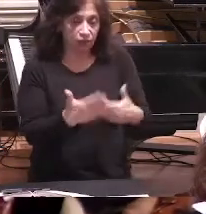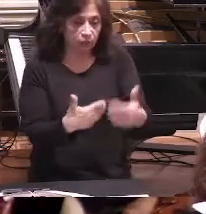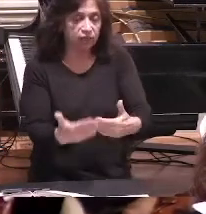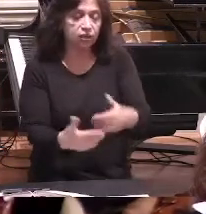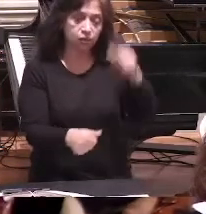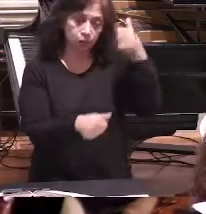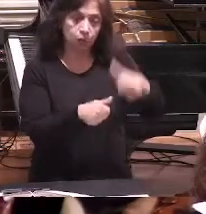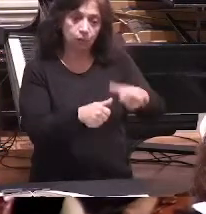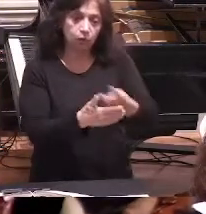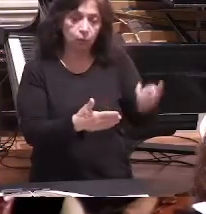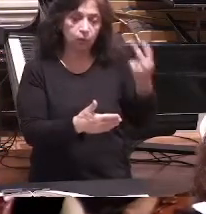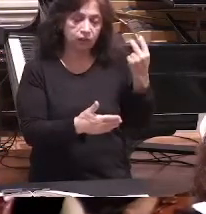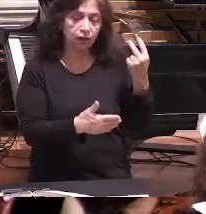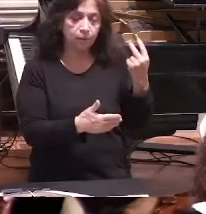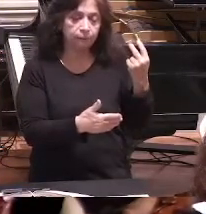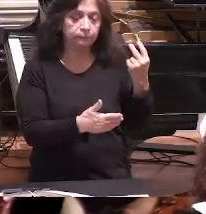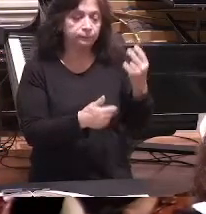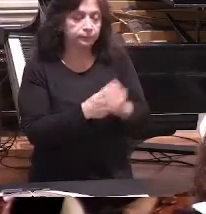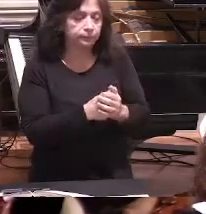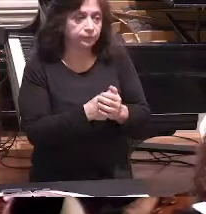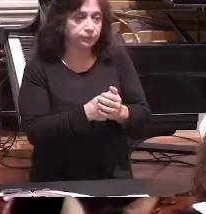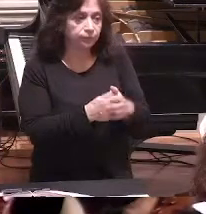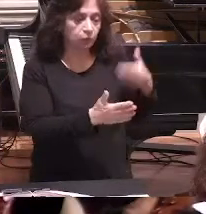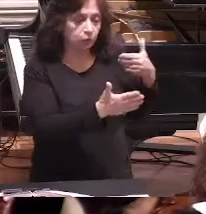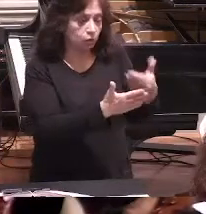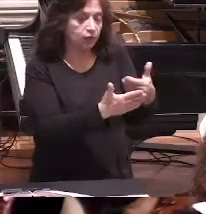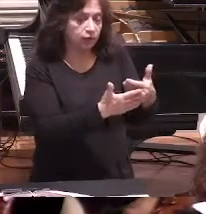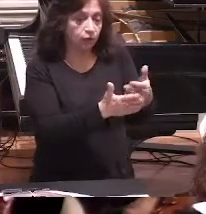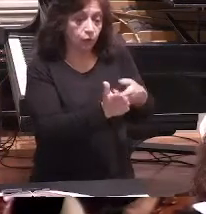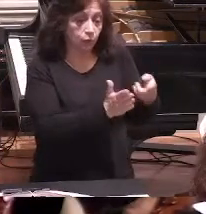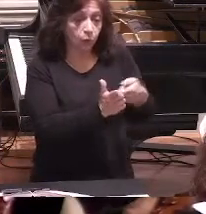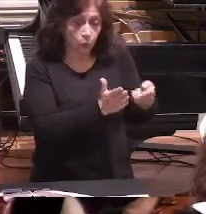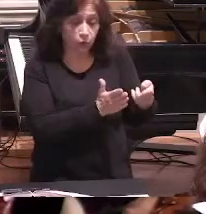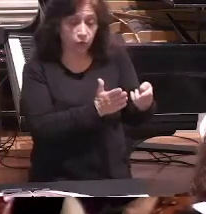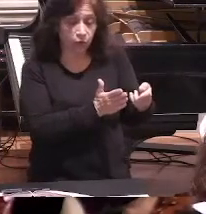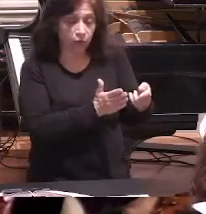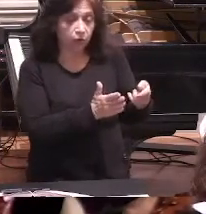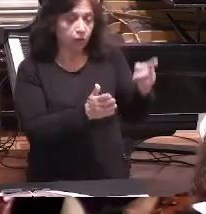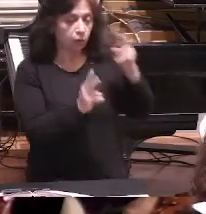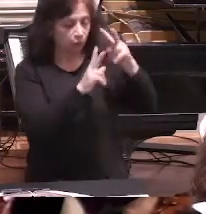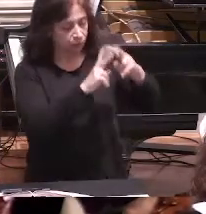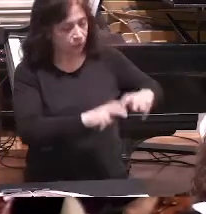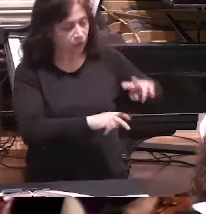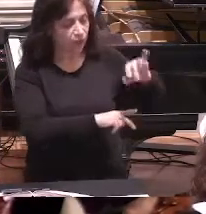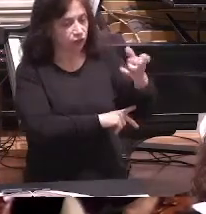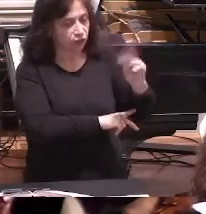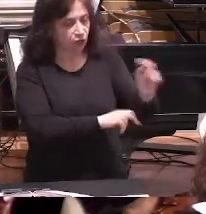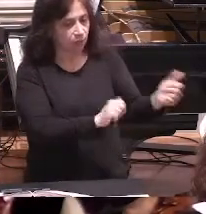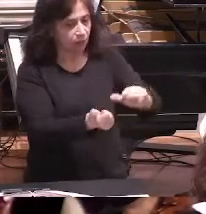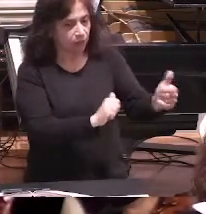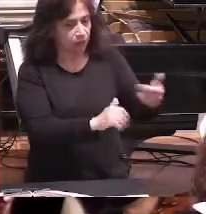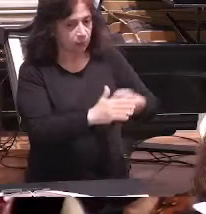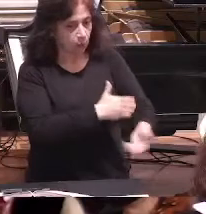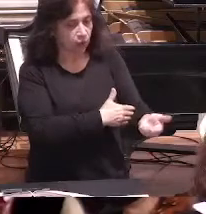that 2 weeks ago, when we were drawing near to truth, we looked at John the Baptist's